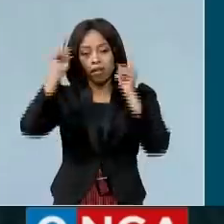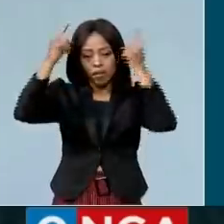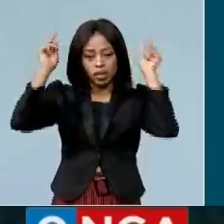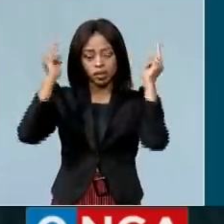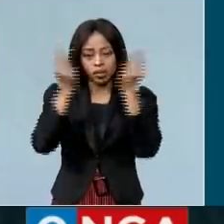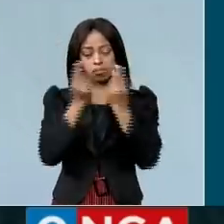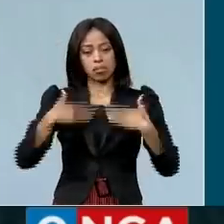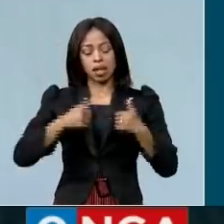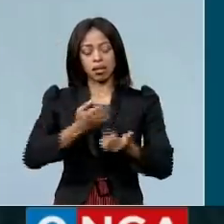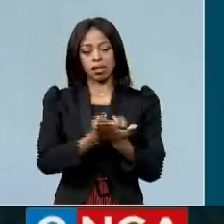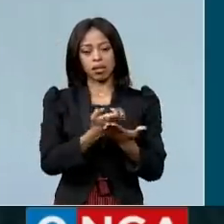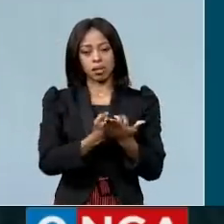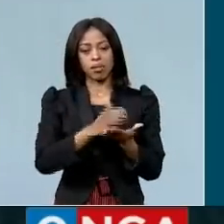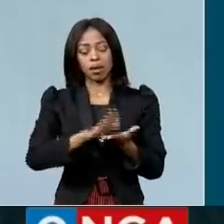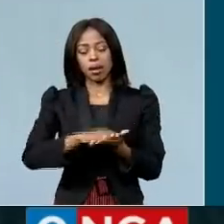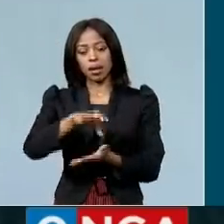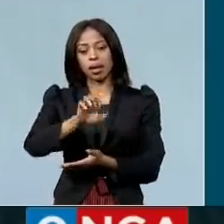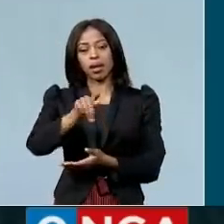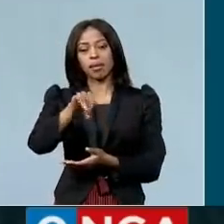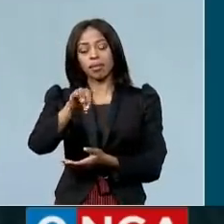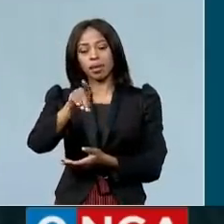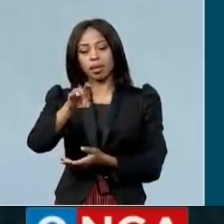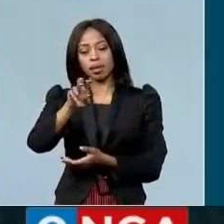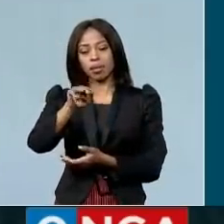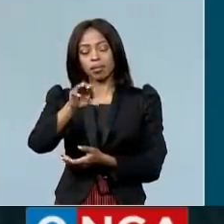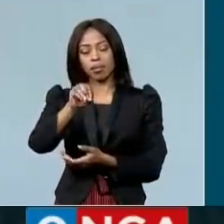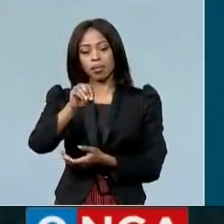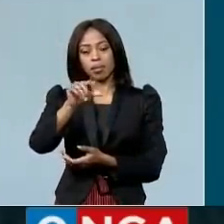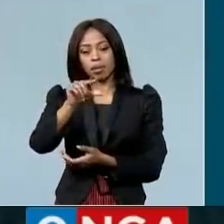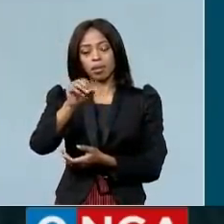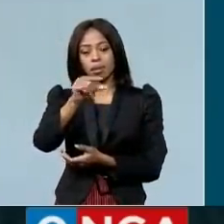University's Health Economics and Epidemiology Research Office. Thank you for joining us.